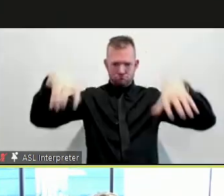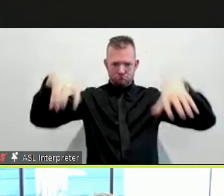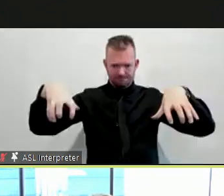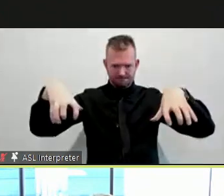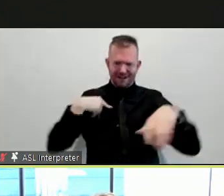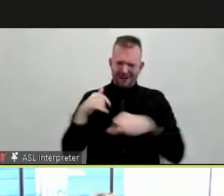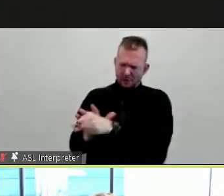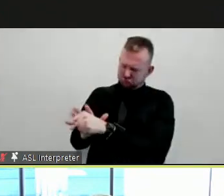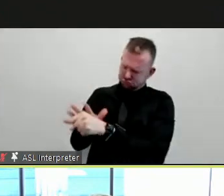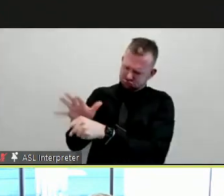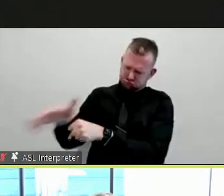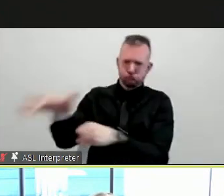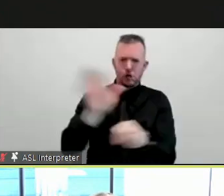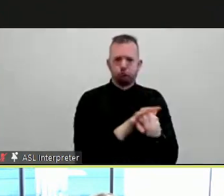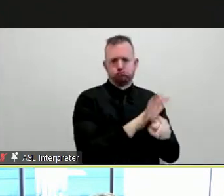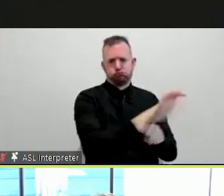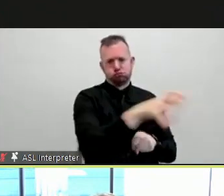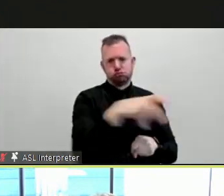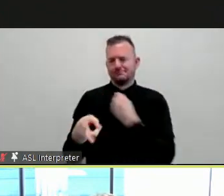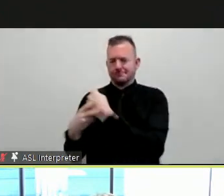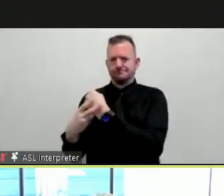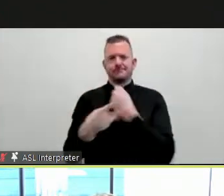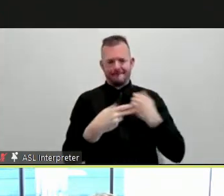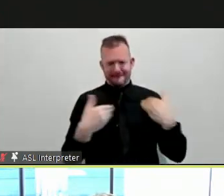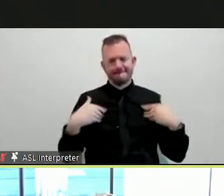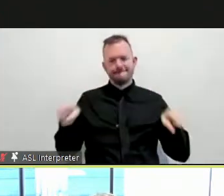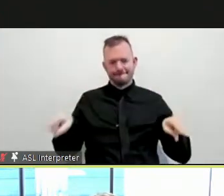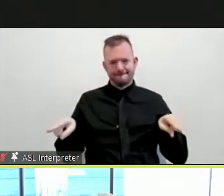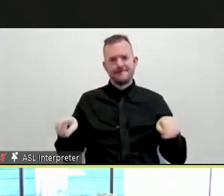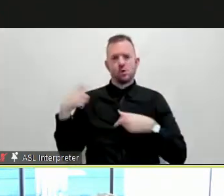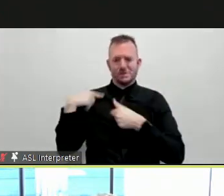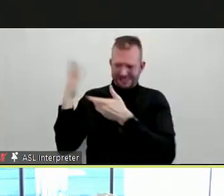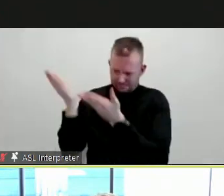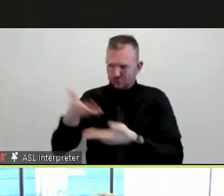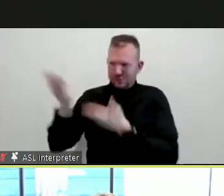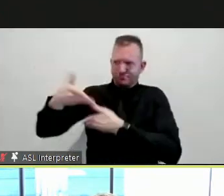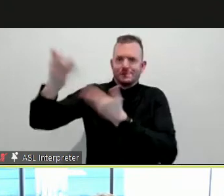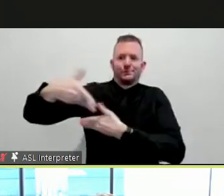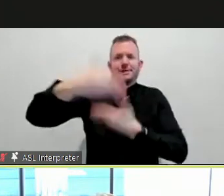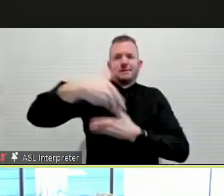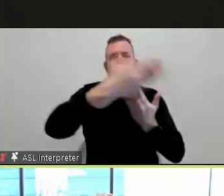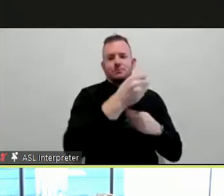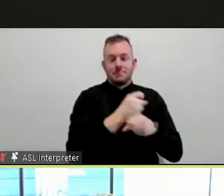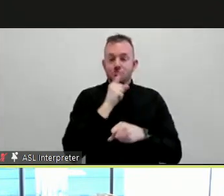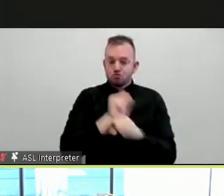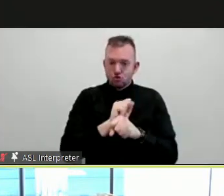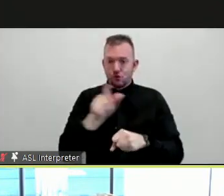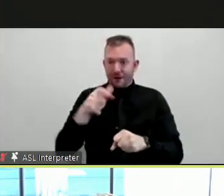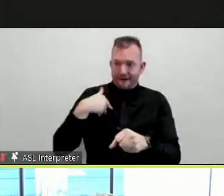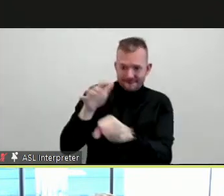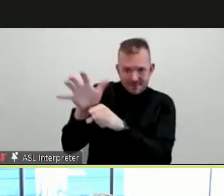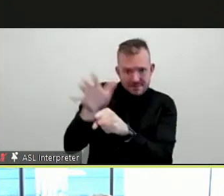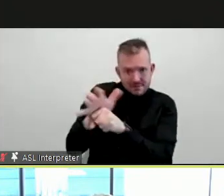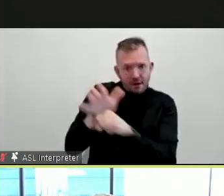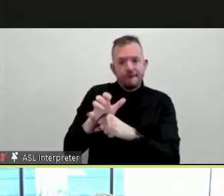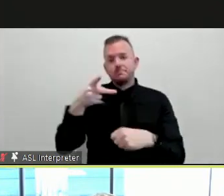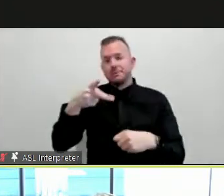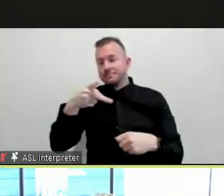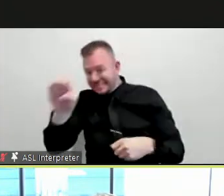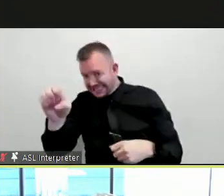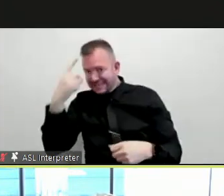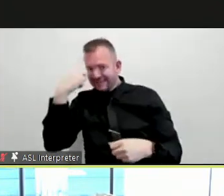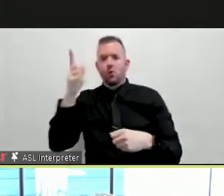And we've been delivering it, but we're also maintaining enough to make sure that we have PPE for future